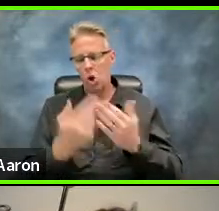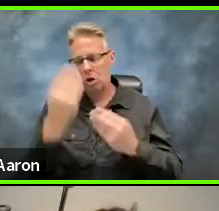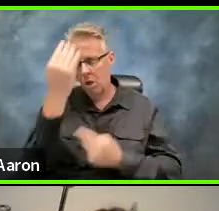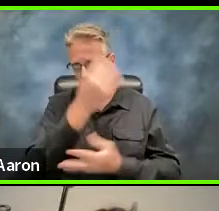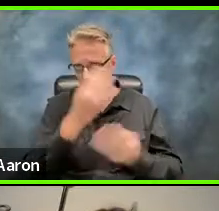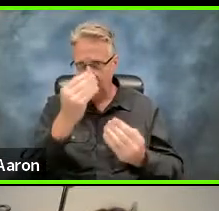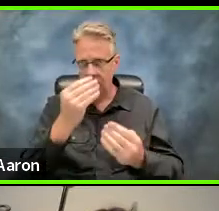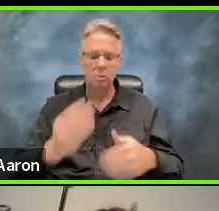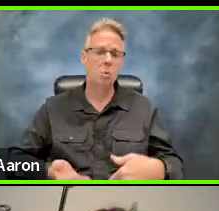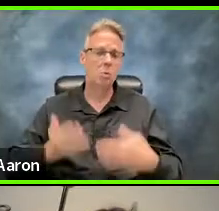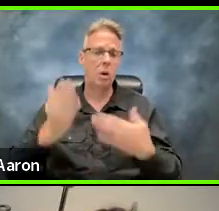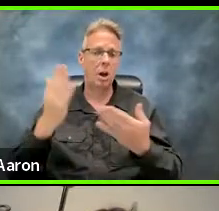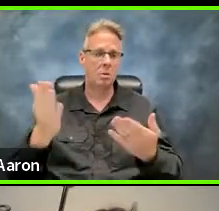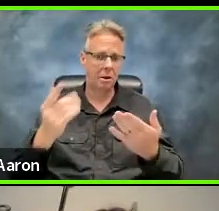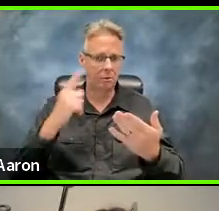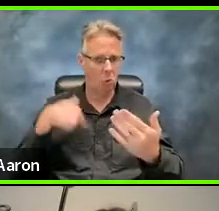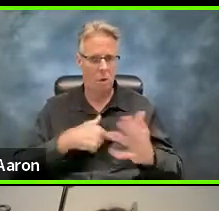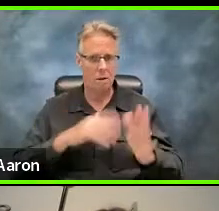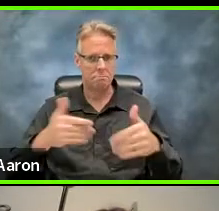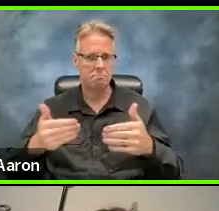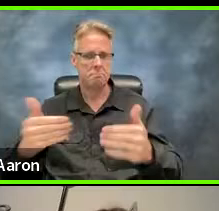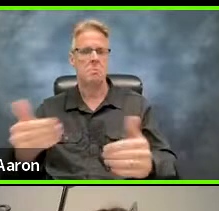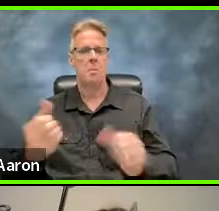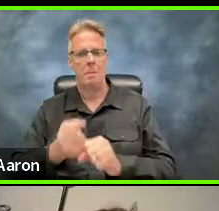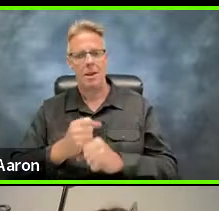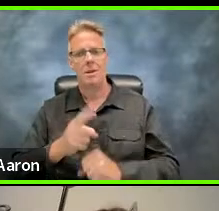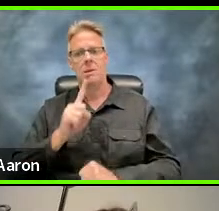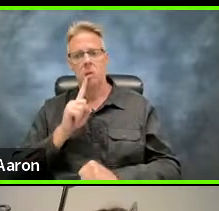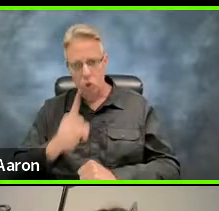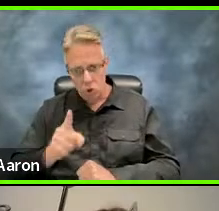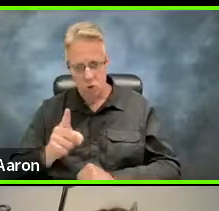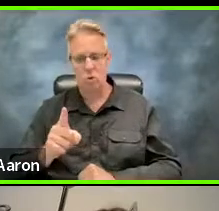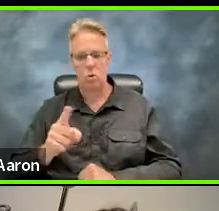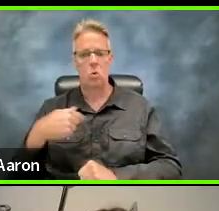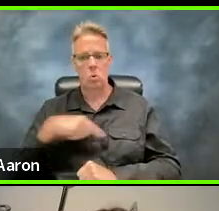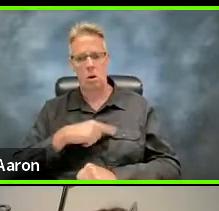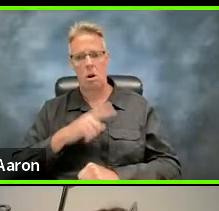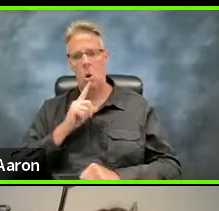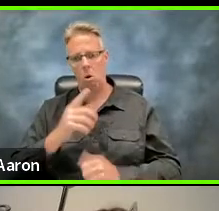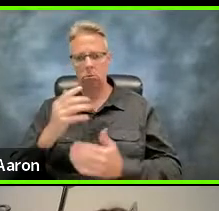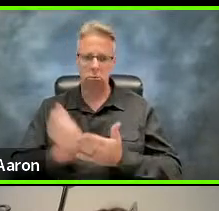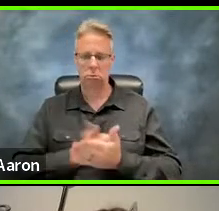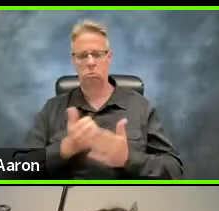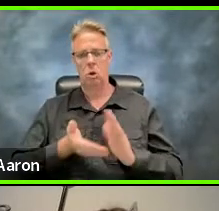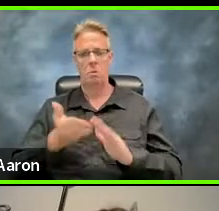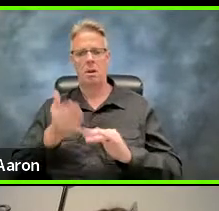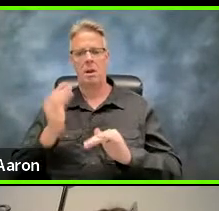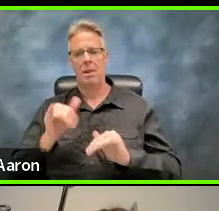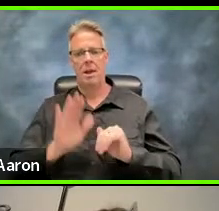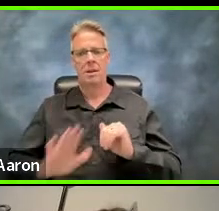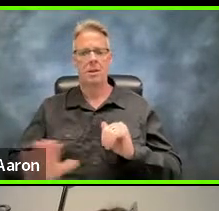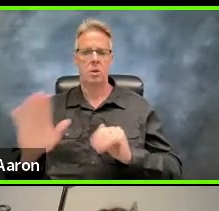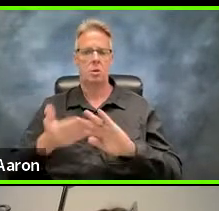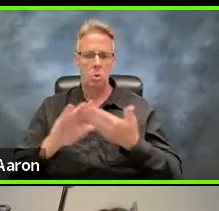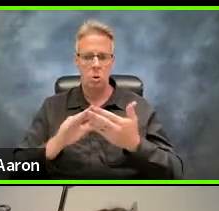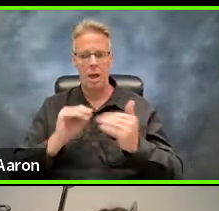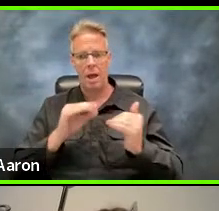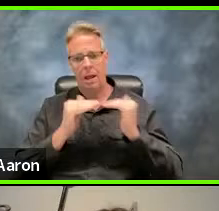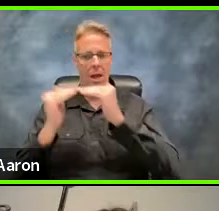we kind of move forward to ensure that we really are operationalizing the stated community and equity goals.